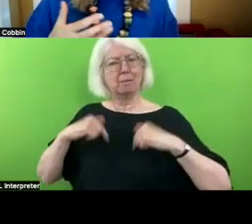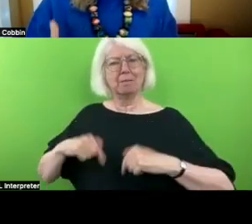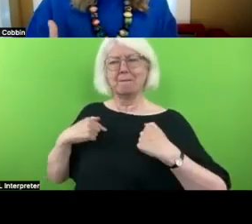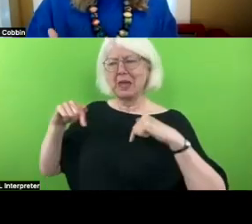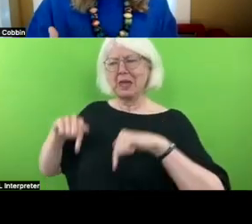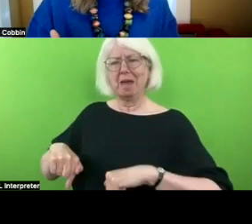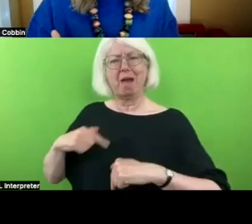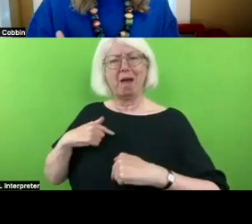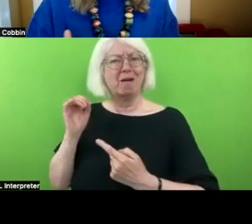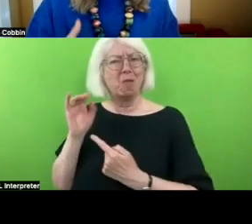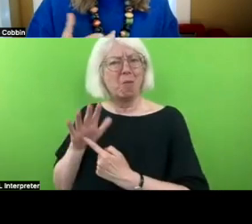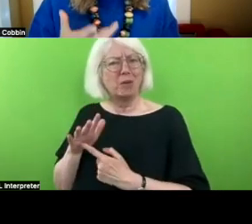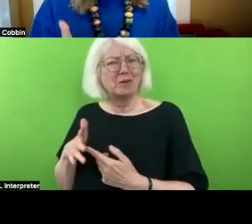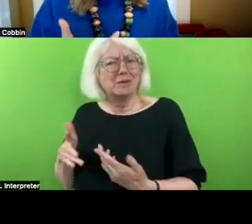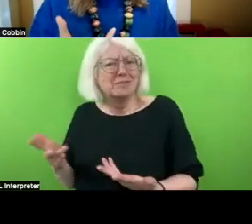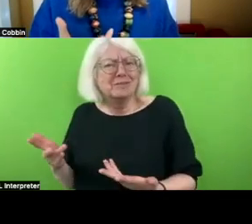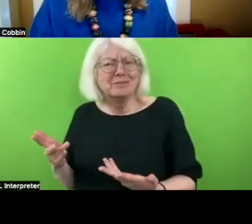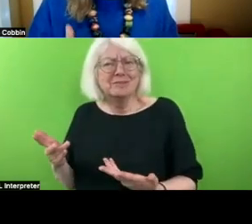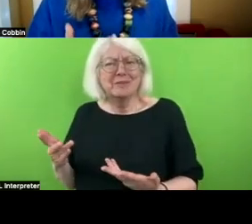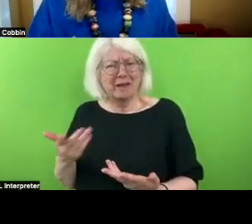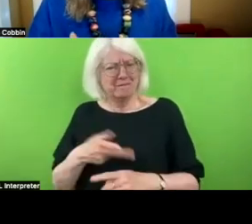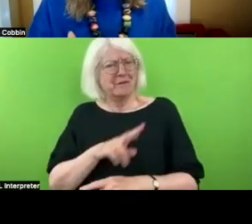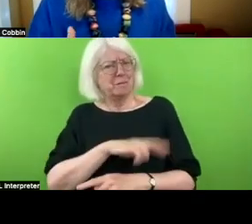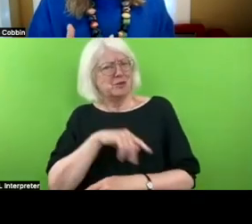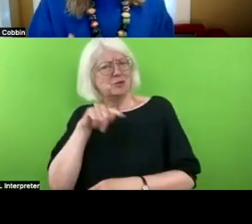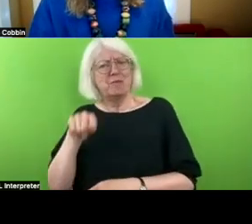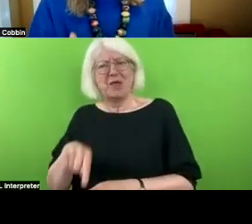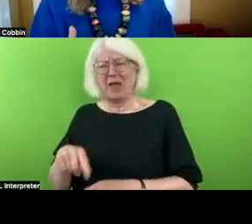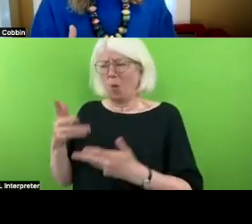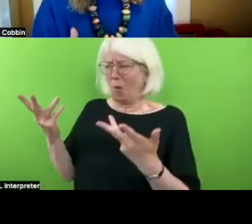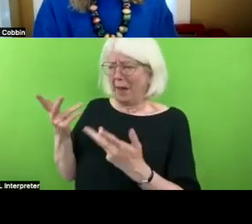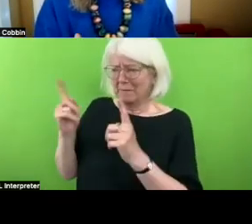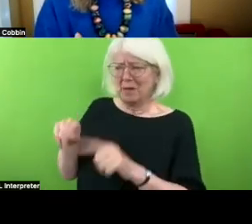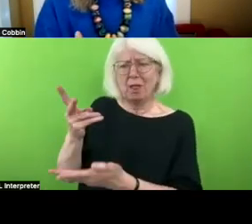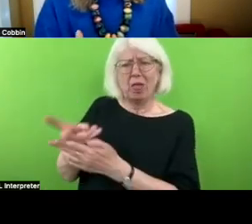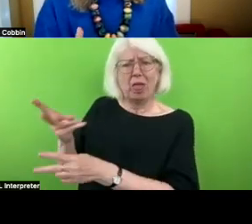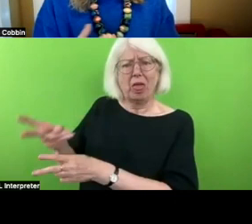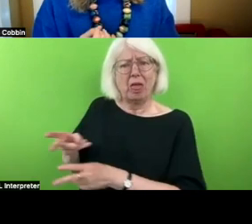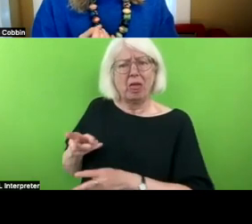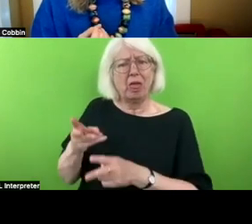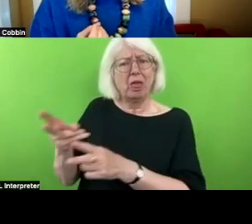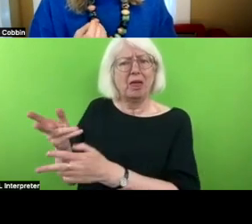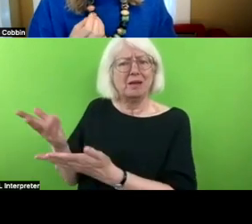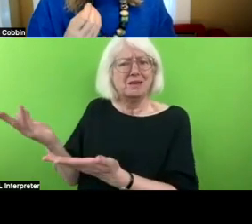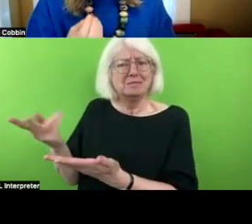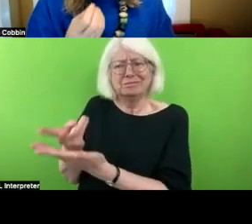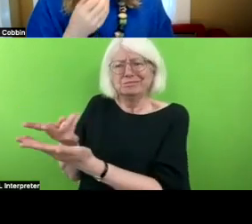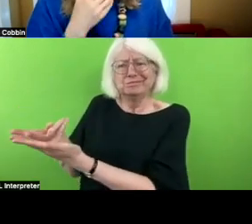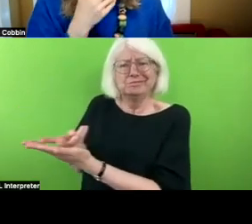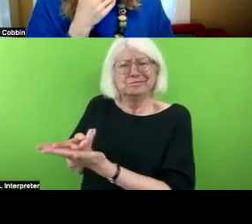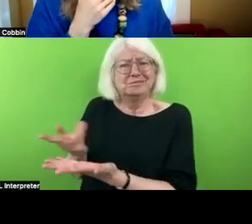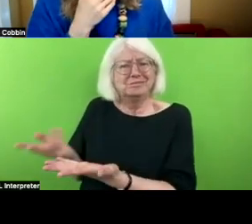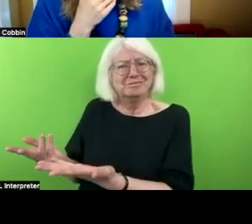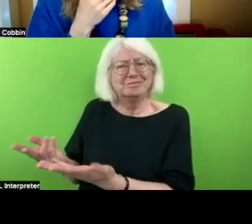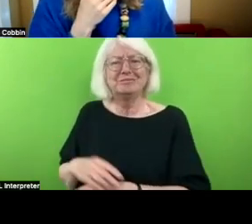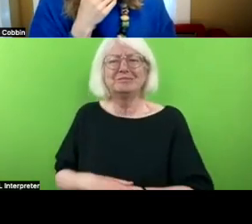symbolically important about having a bishop in a place of death and of fear. There were two bishops